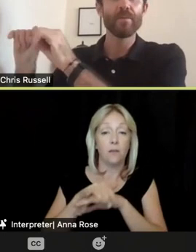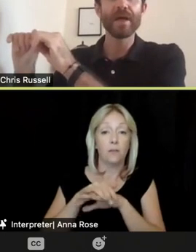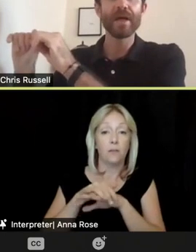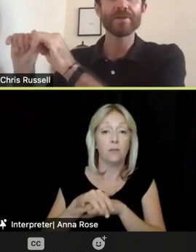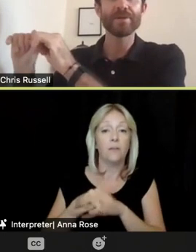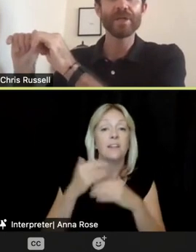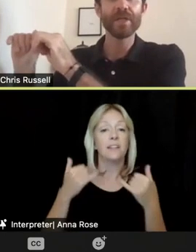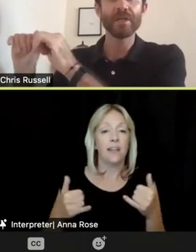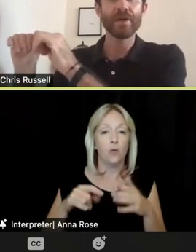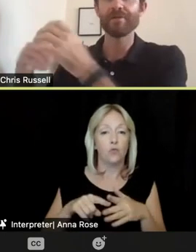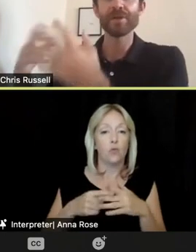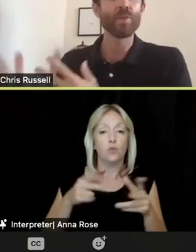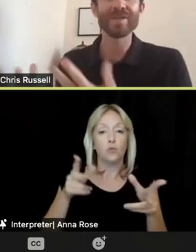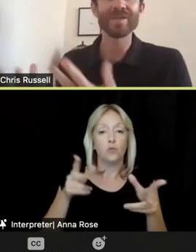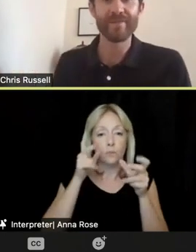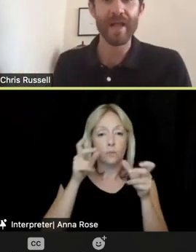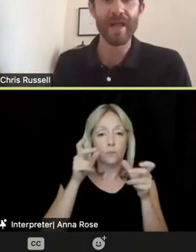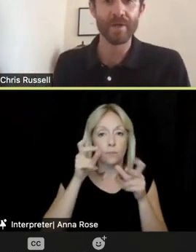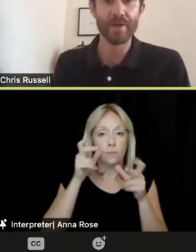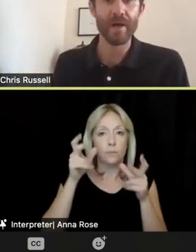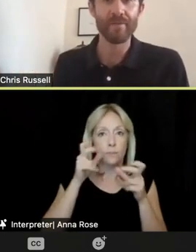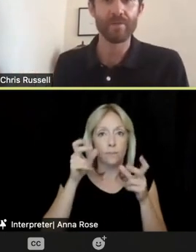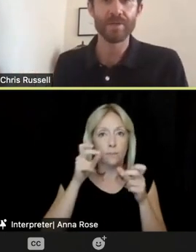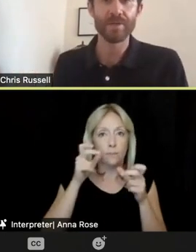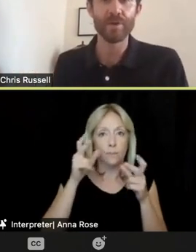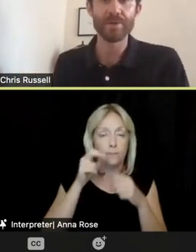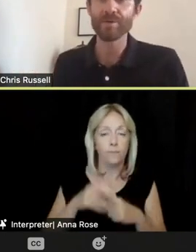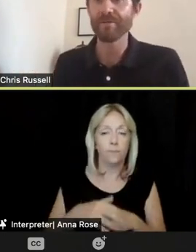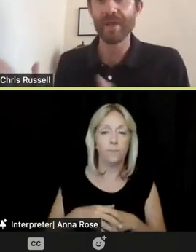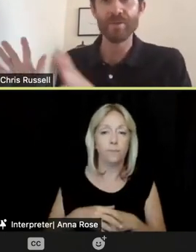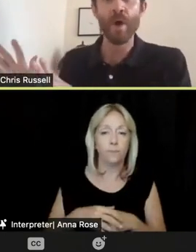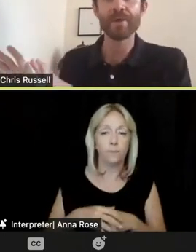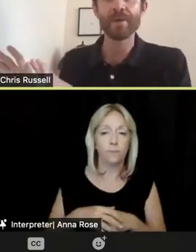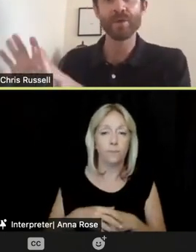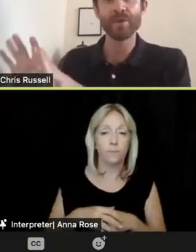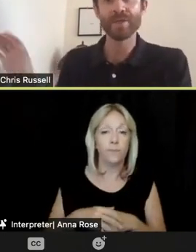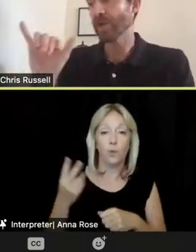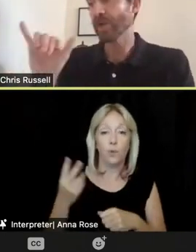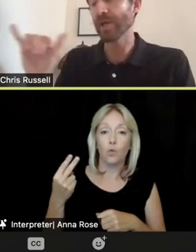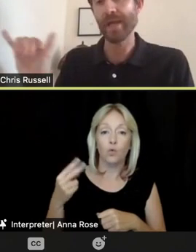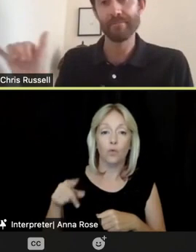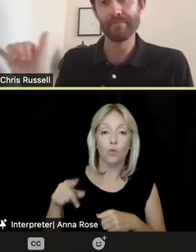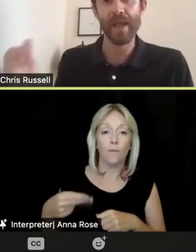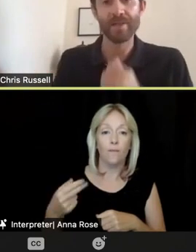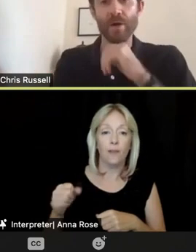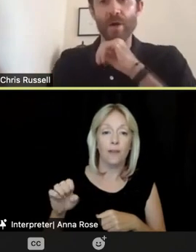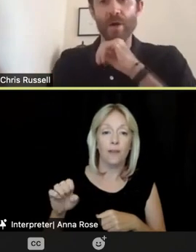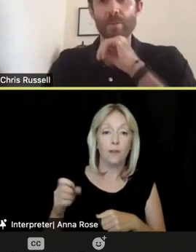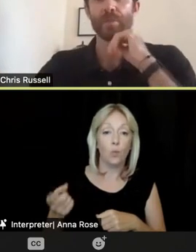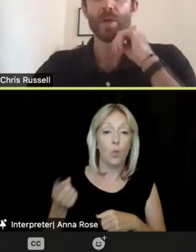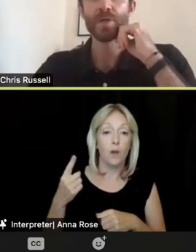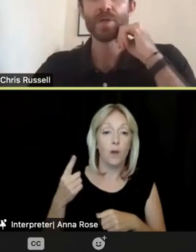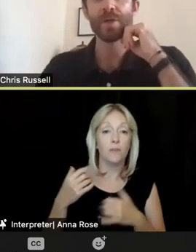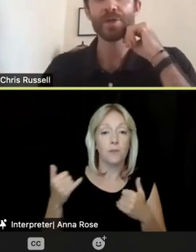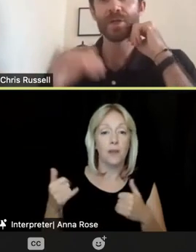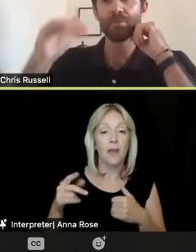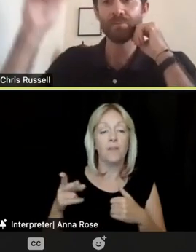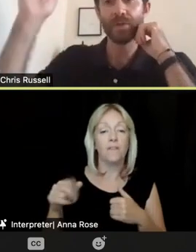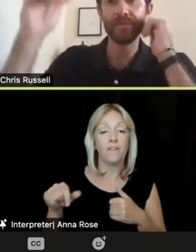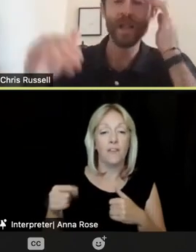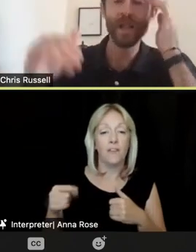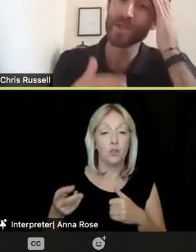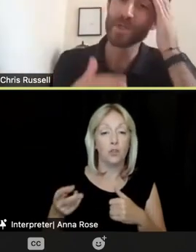receptive because her vision wasn't developed enough. It was, she was in phase 1. She wasn't looking at hands at all. So